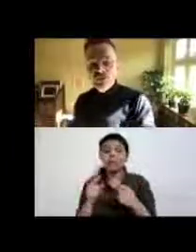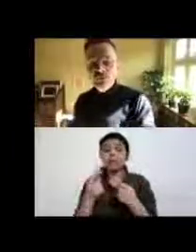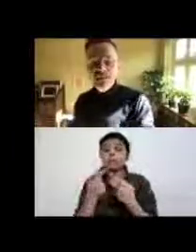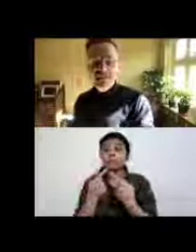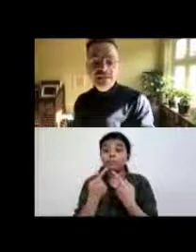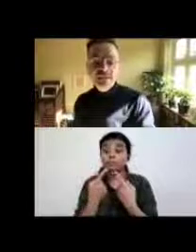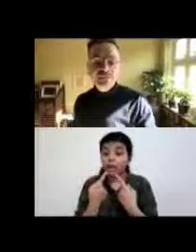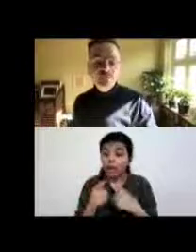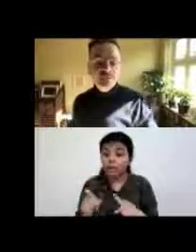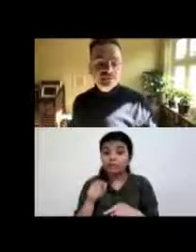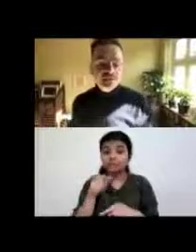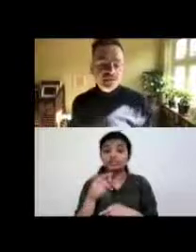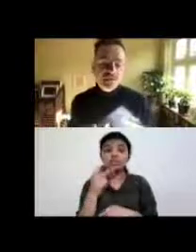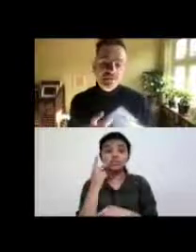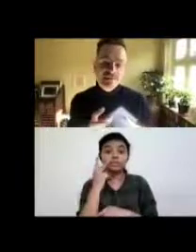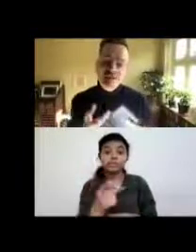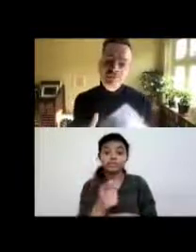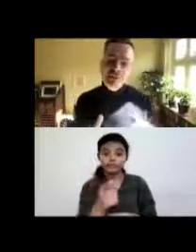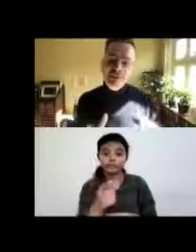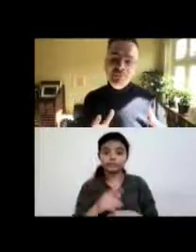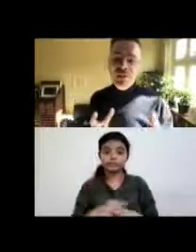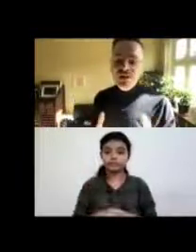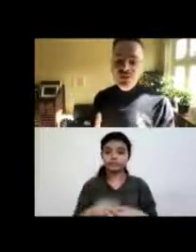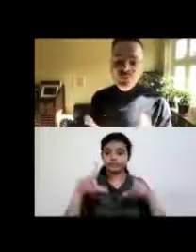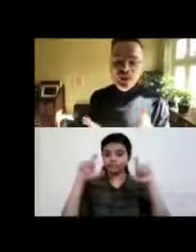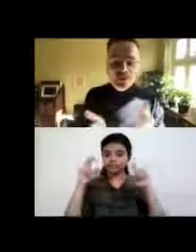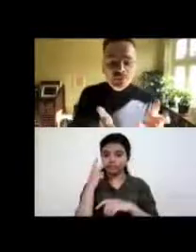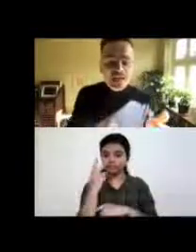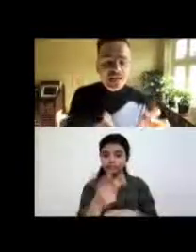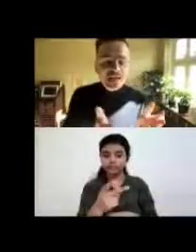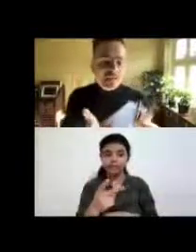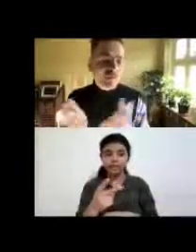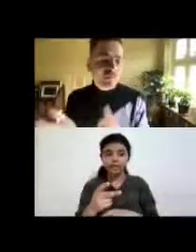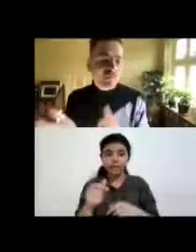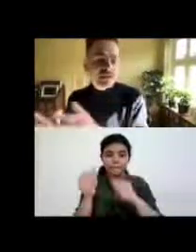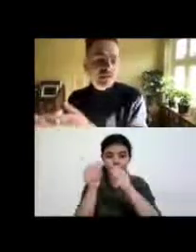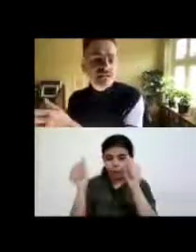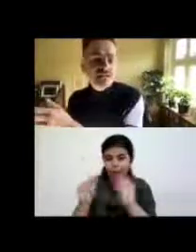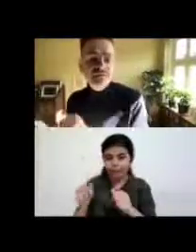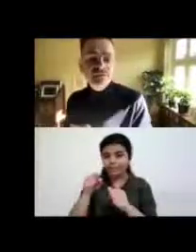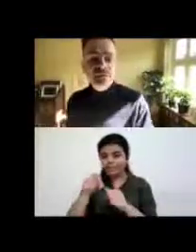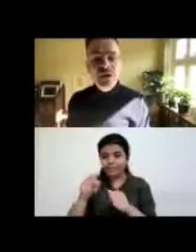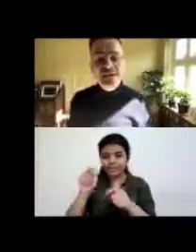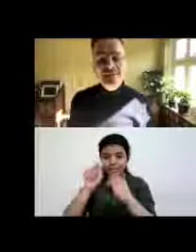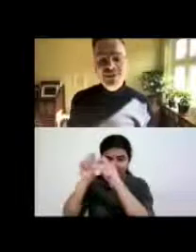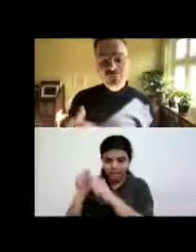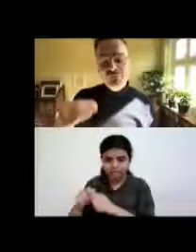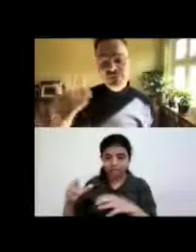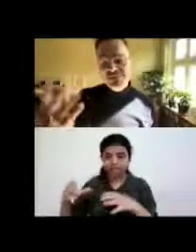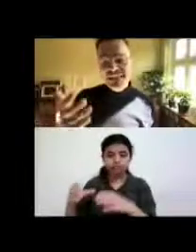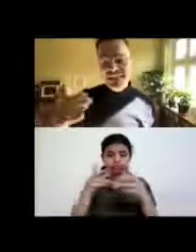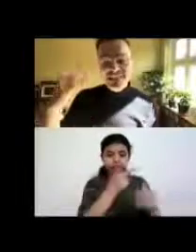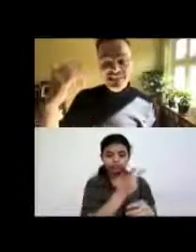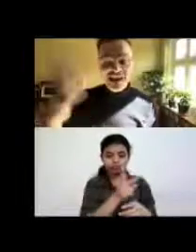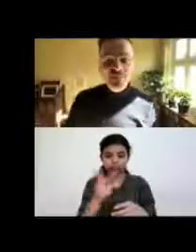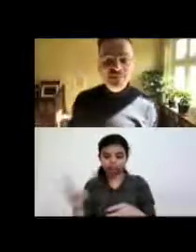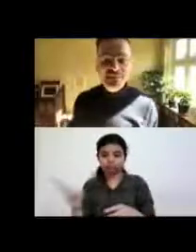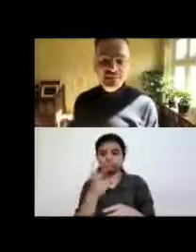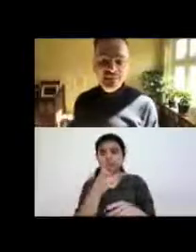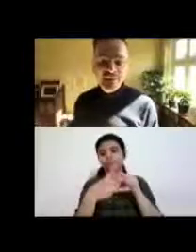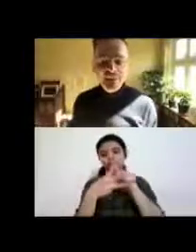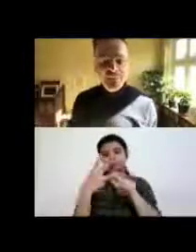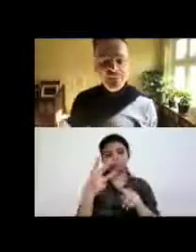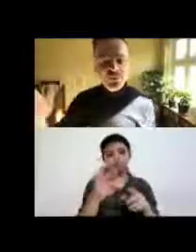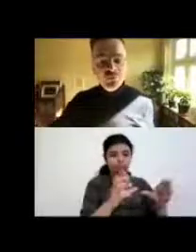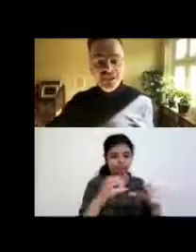we were doing here was like developing a model where we are like combining 3 different ways of representing an art